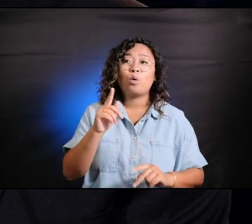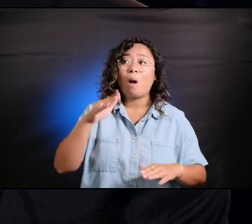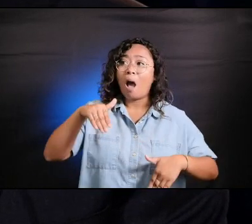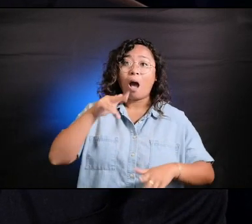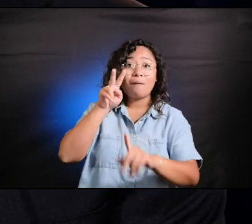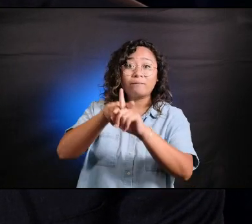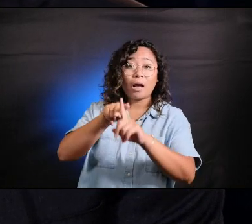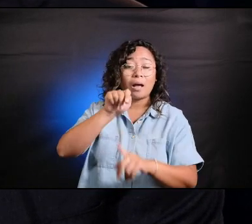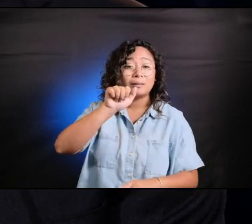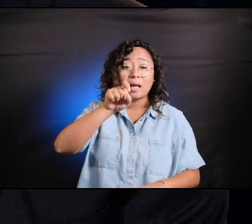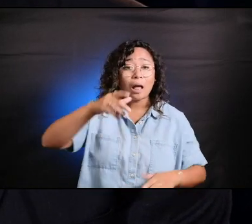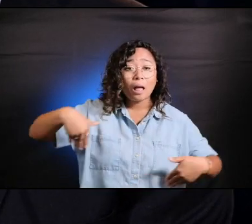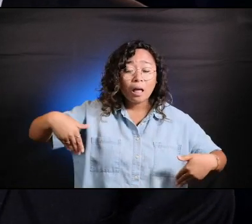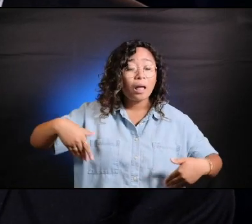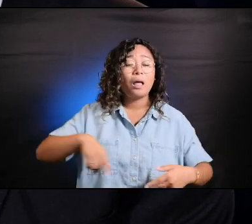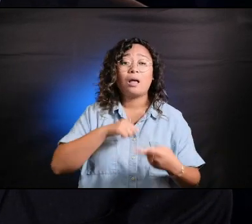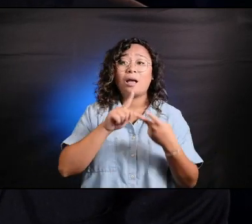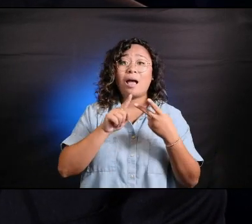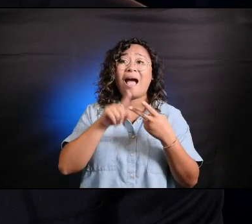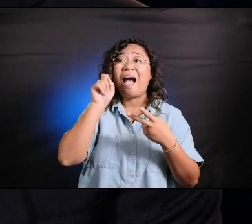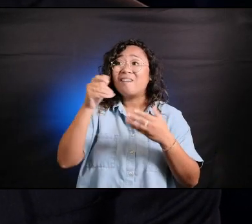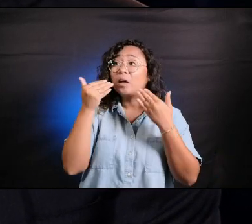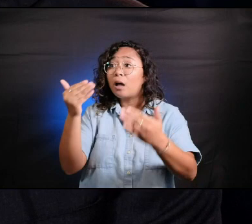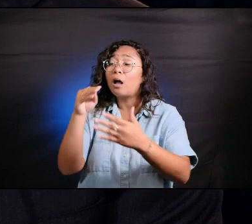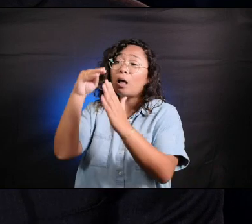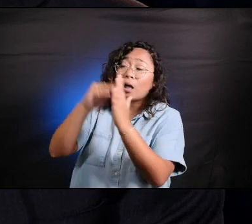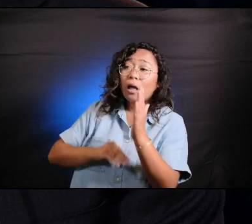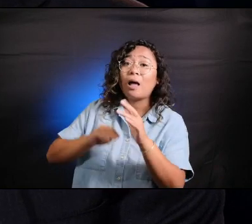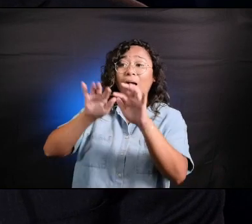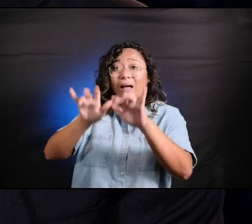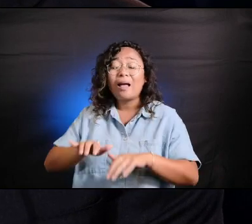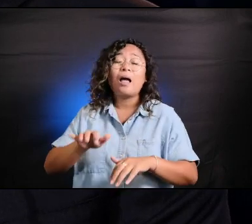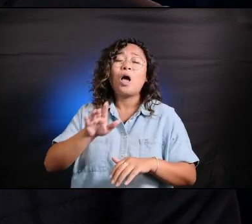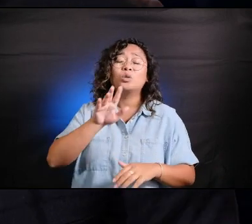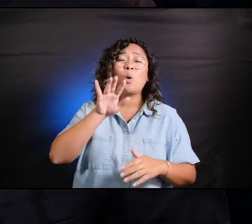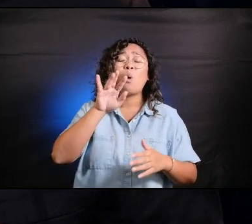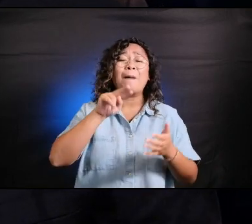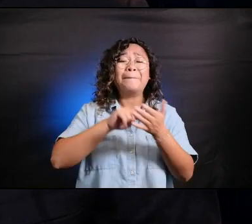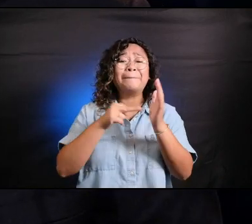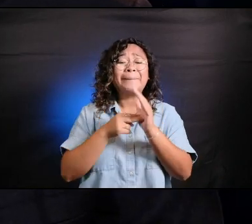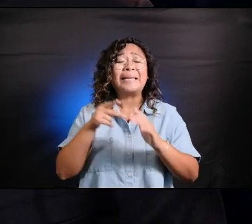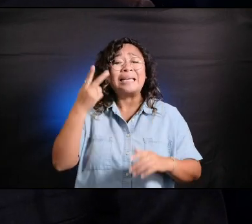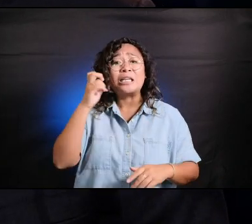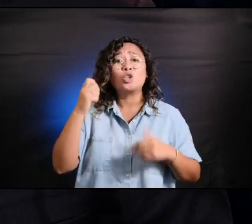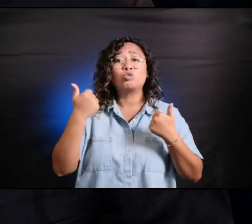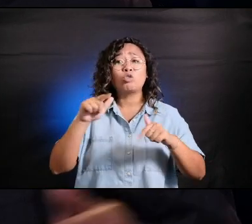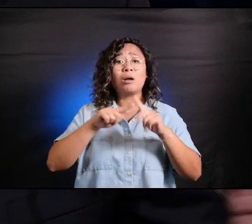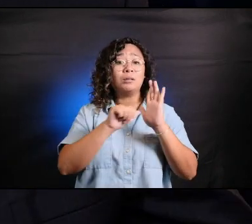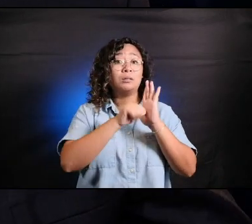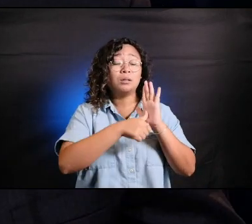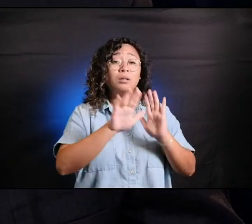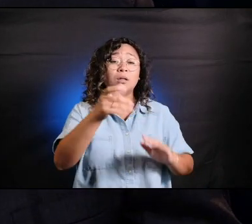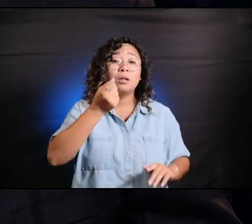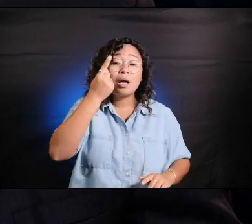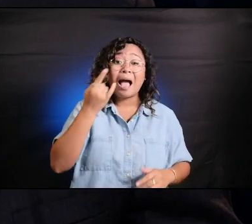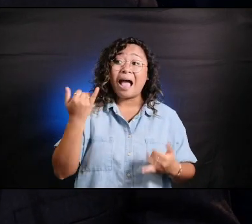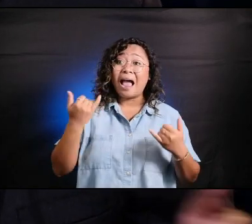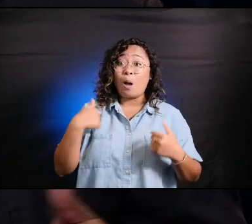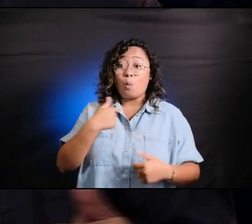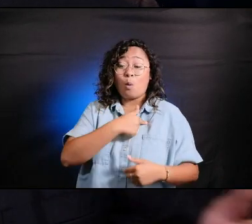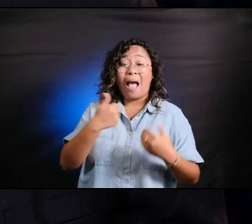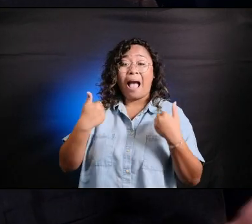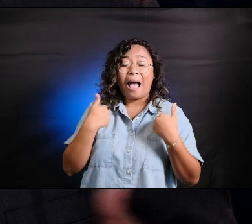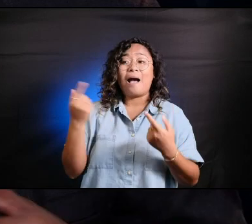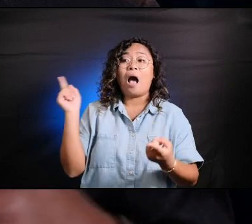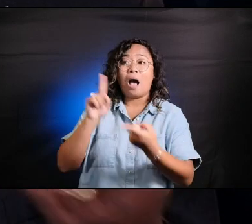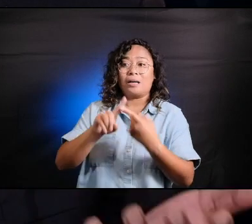their taxes as yet, who got to put in their taxes. But what I think what he meant to convey is that we have until December